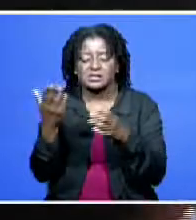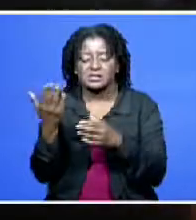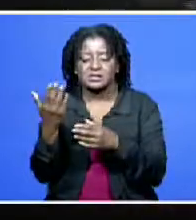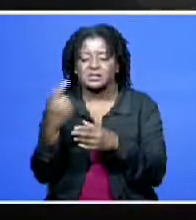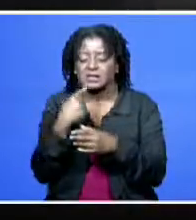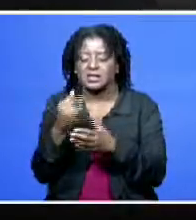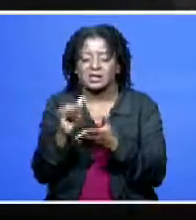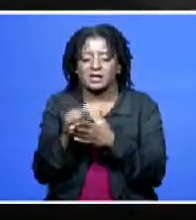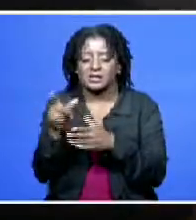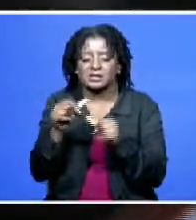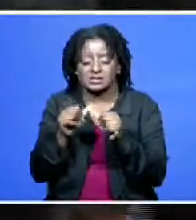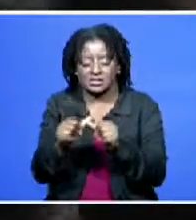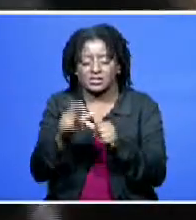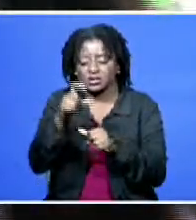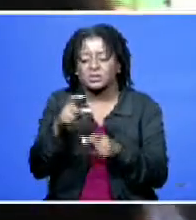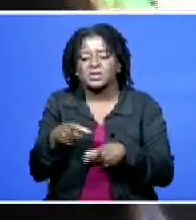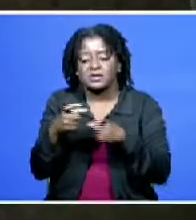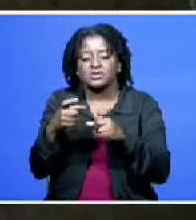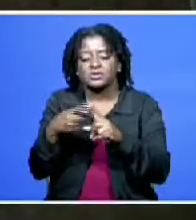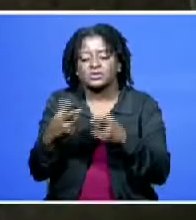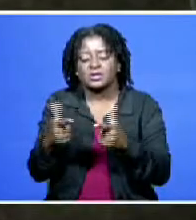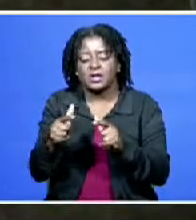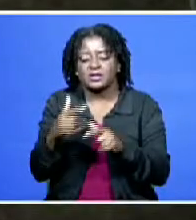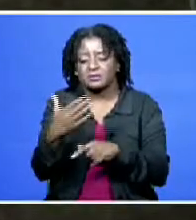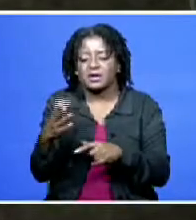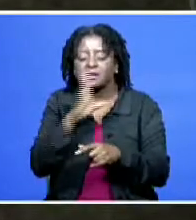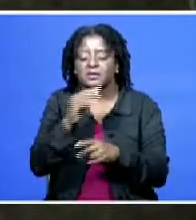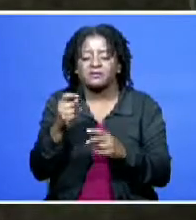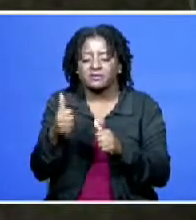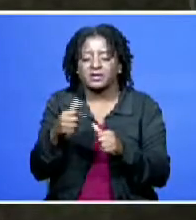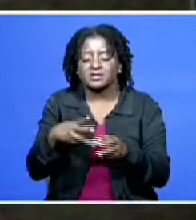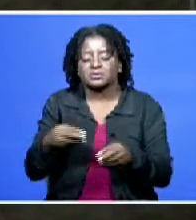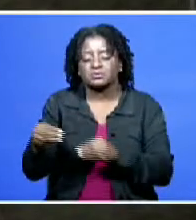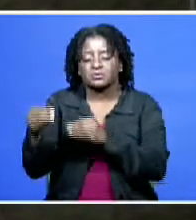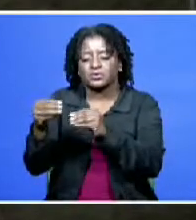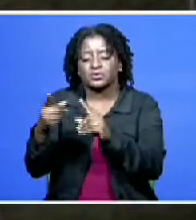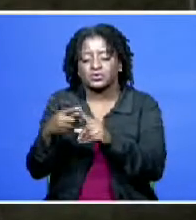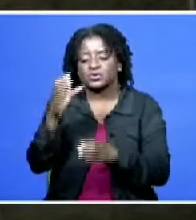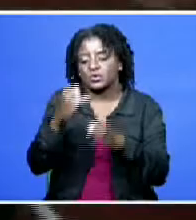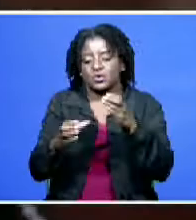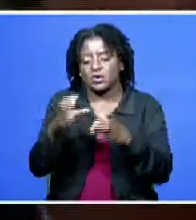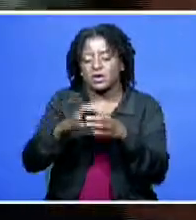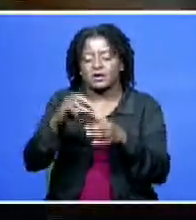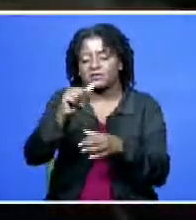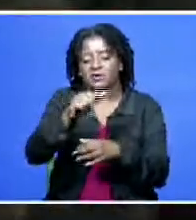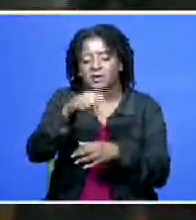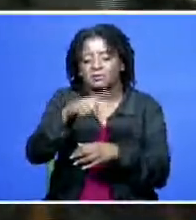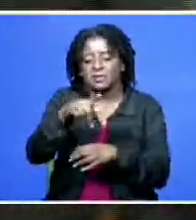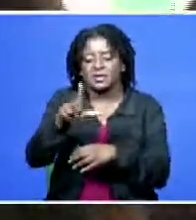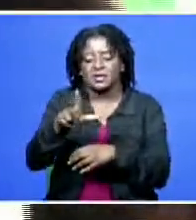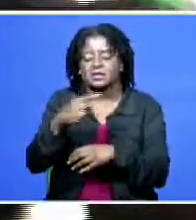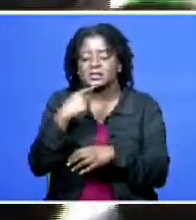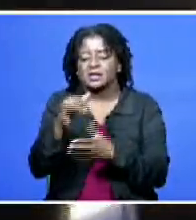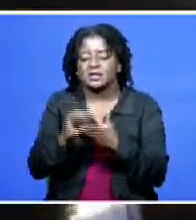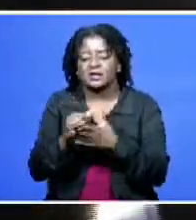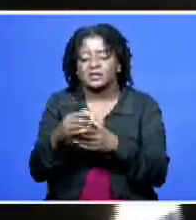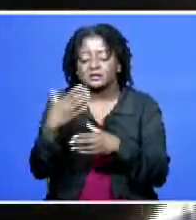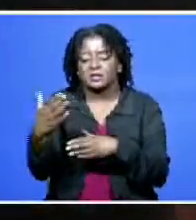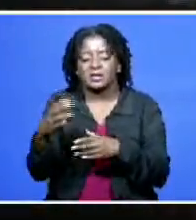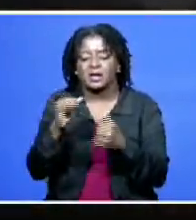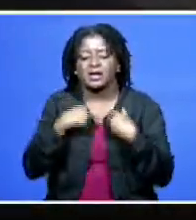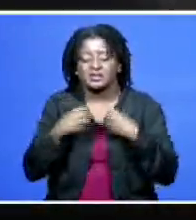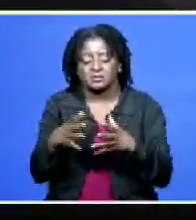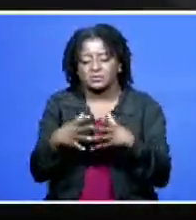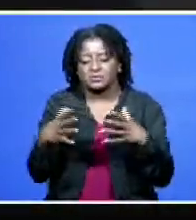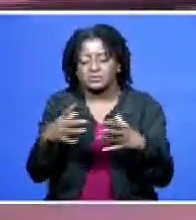that the stay should be granted to allow the case to be fast-tracked to the Court of Appeal. They stressed that the case has profound national, social,